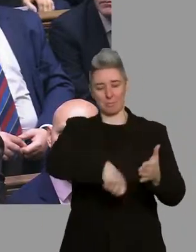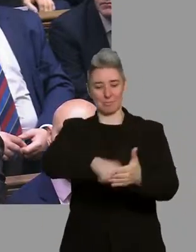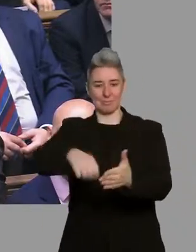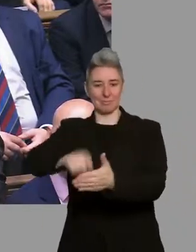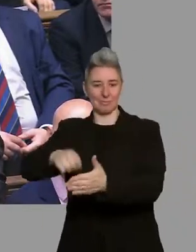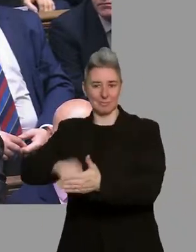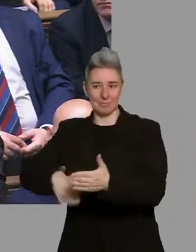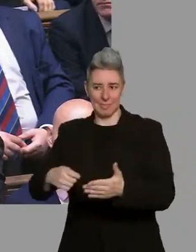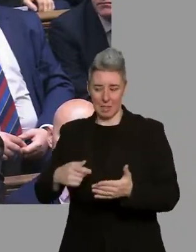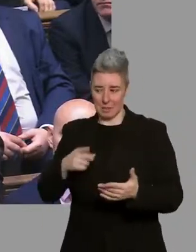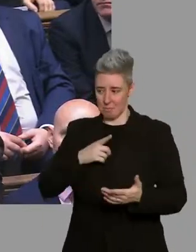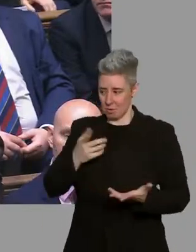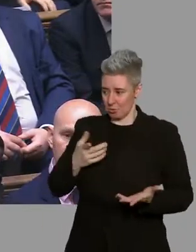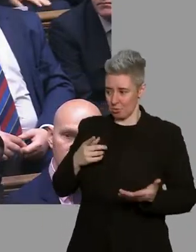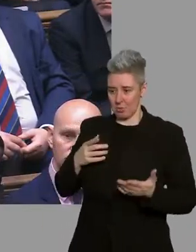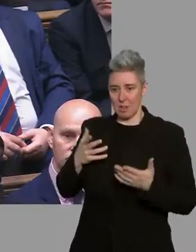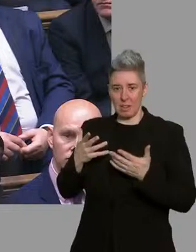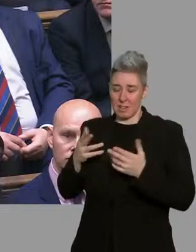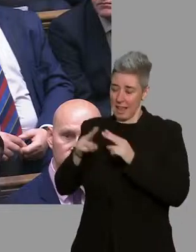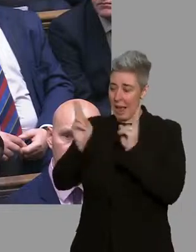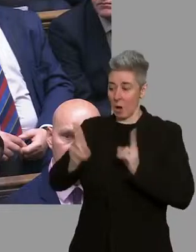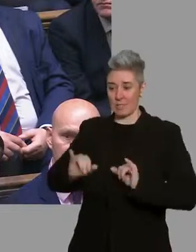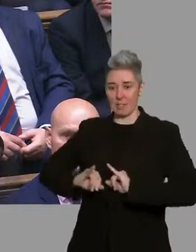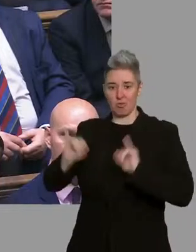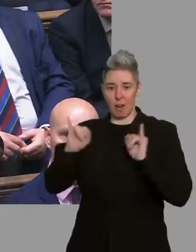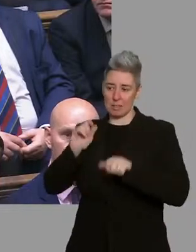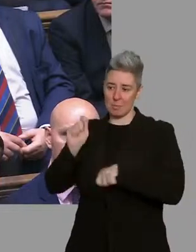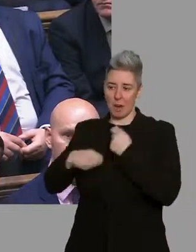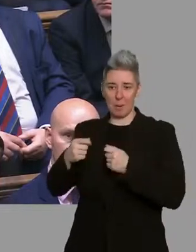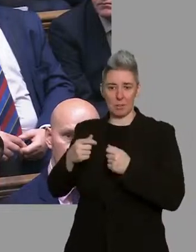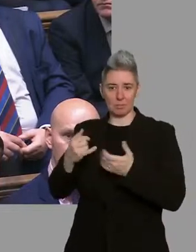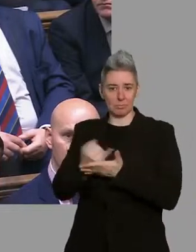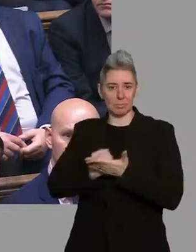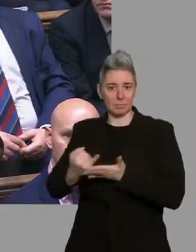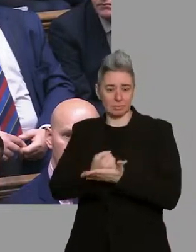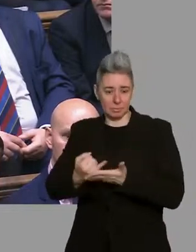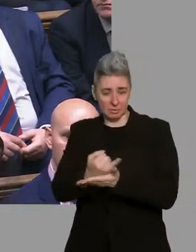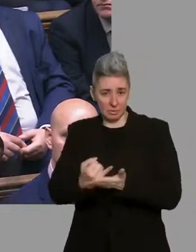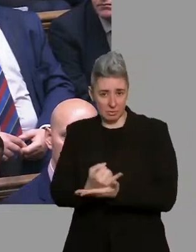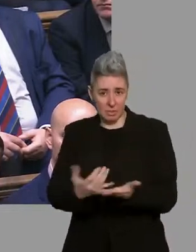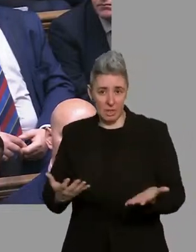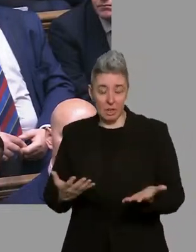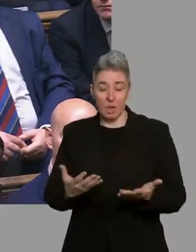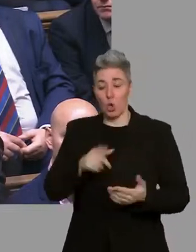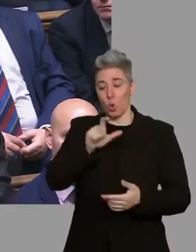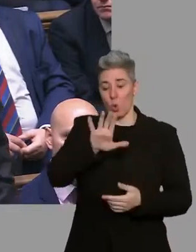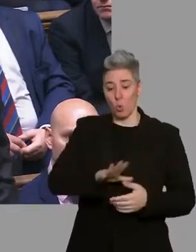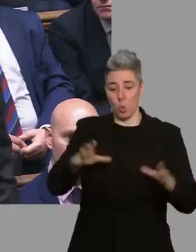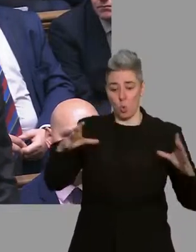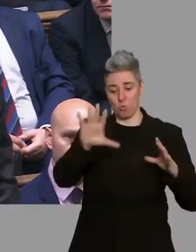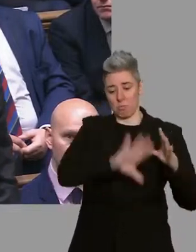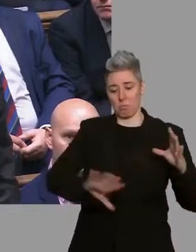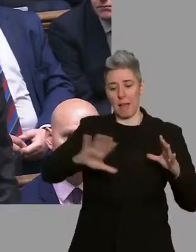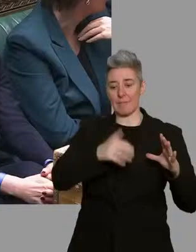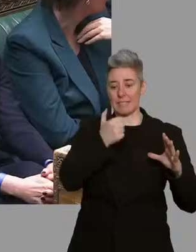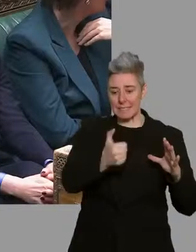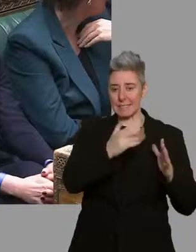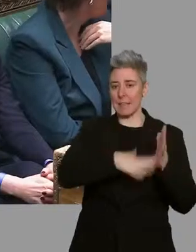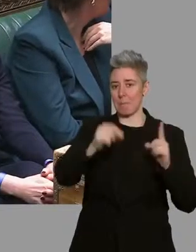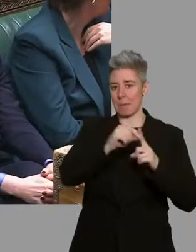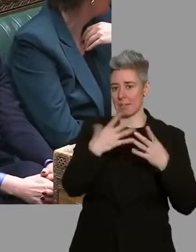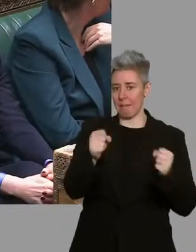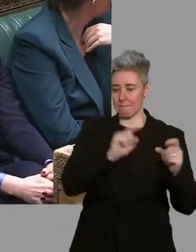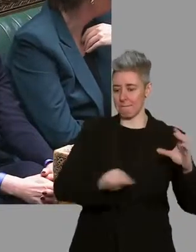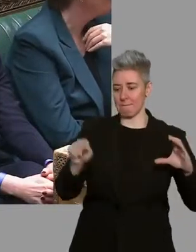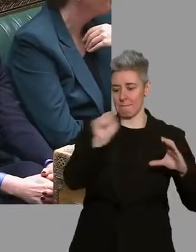worsens. The 6 MPs in Cornwall are determined to reverse this situation and to